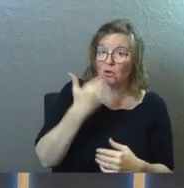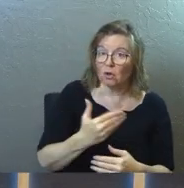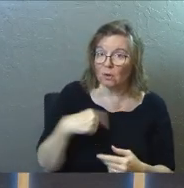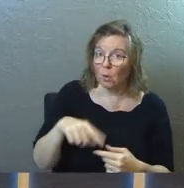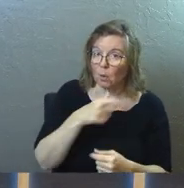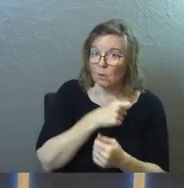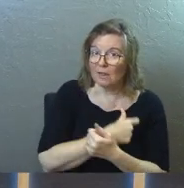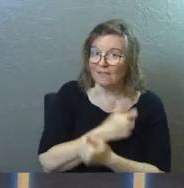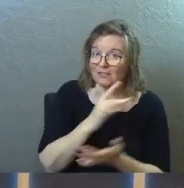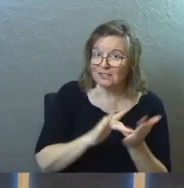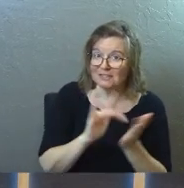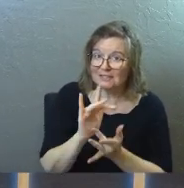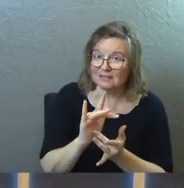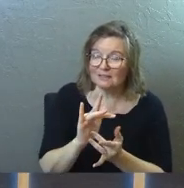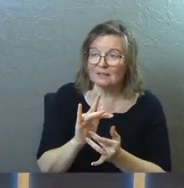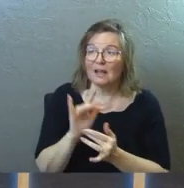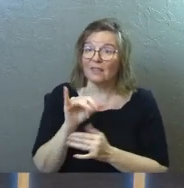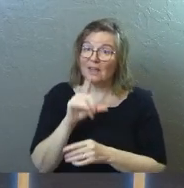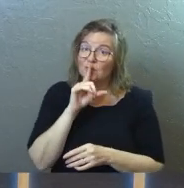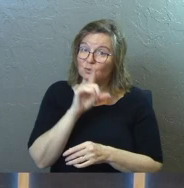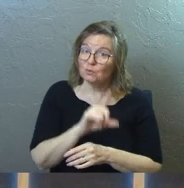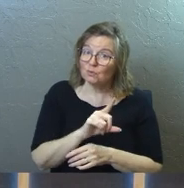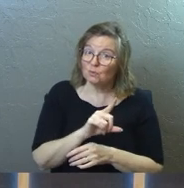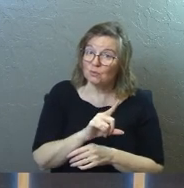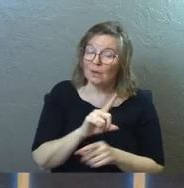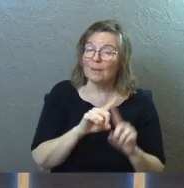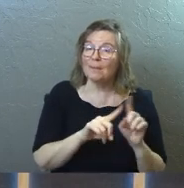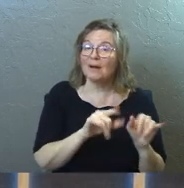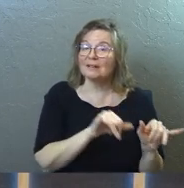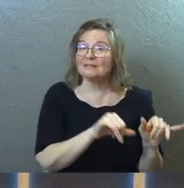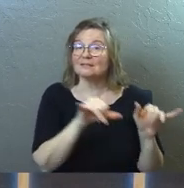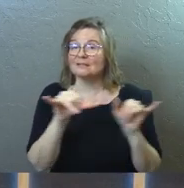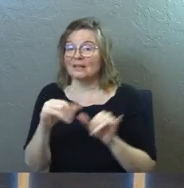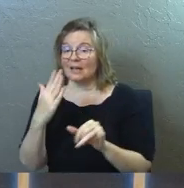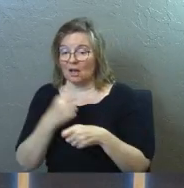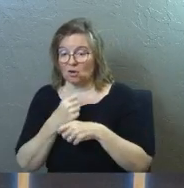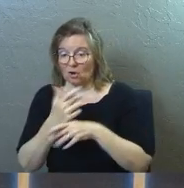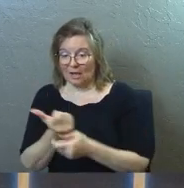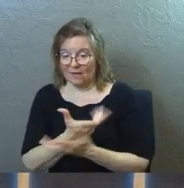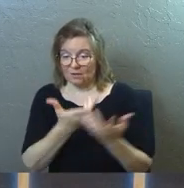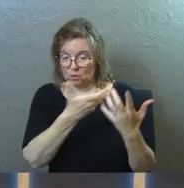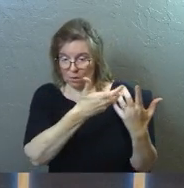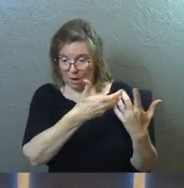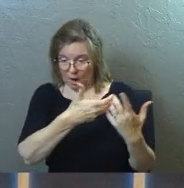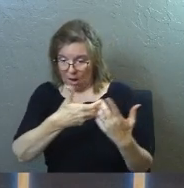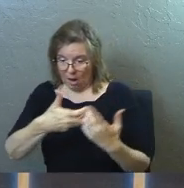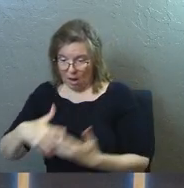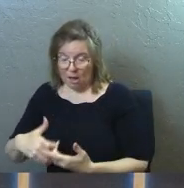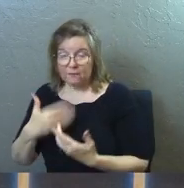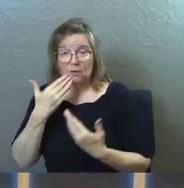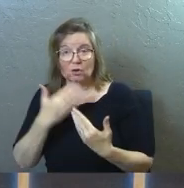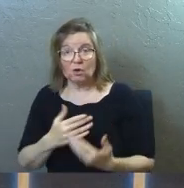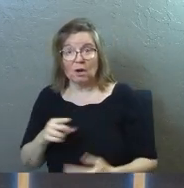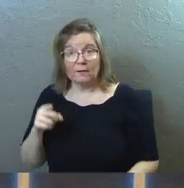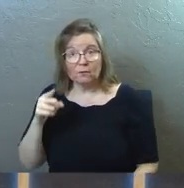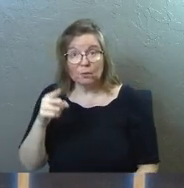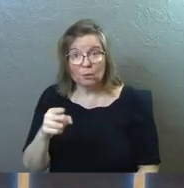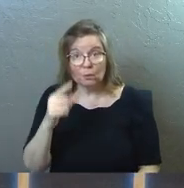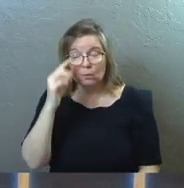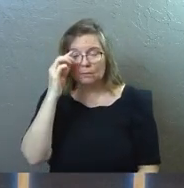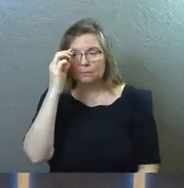of those who love Jesus. And that's true. But as God's causing everything to work together for the good of